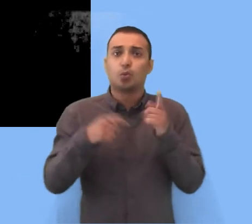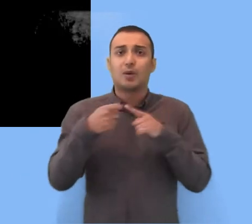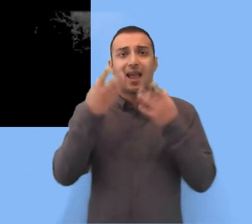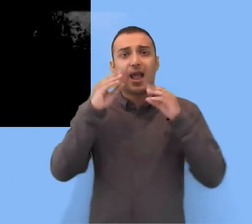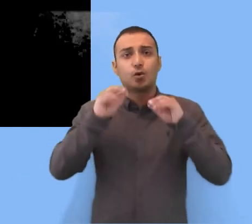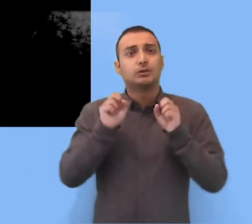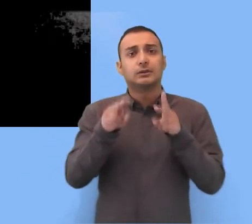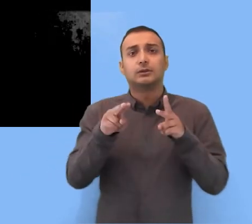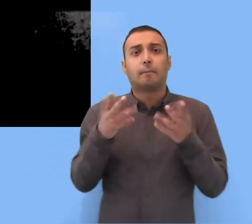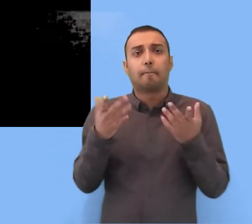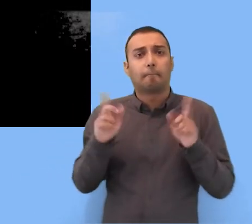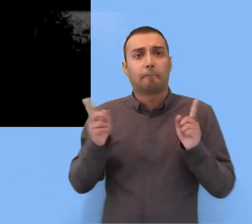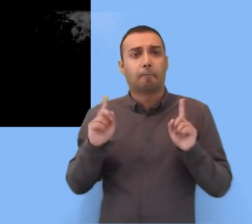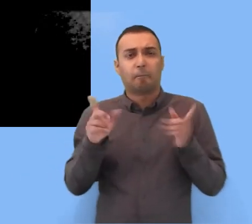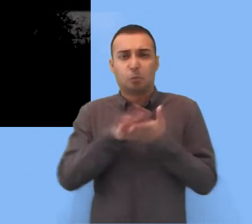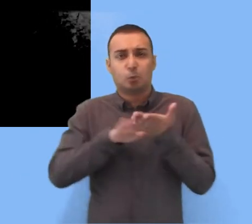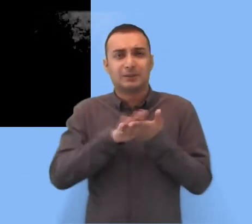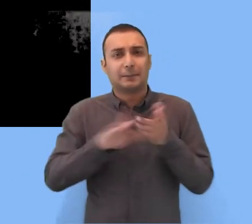What is it?